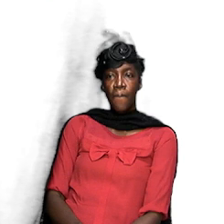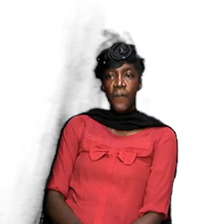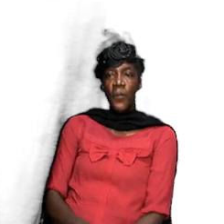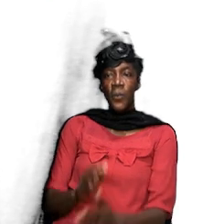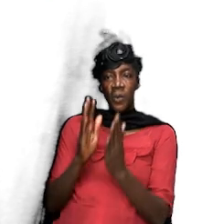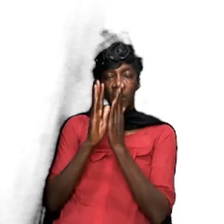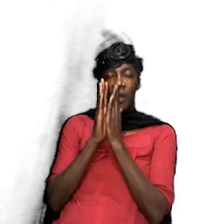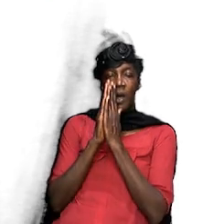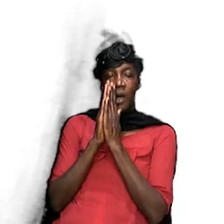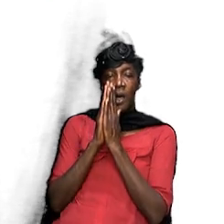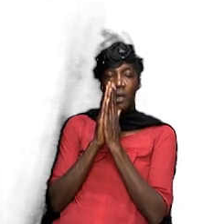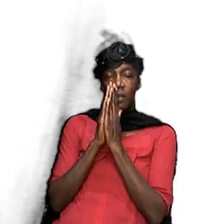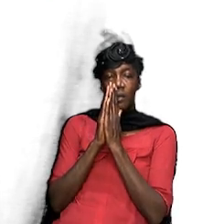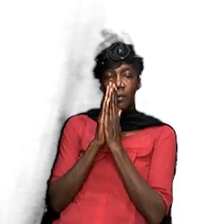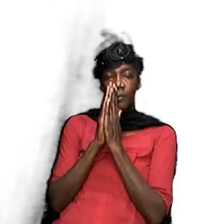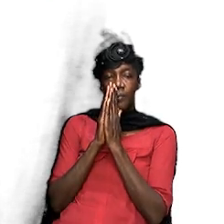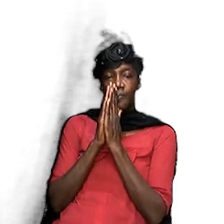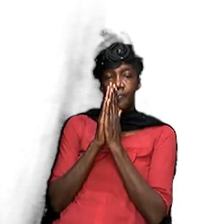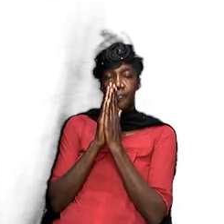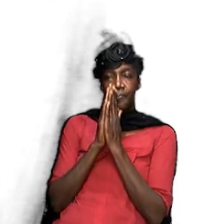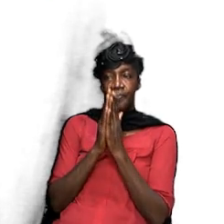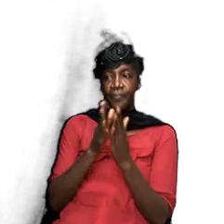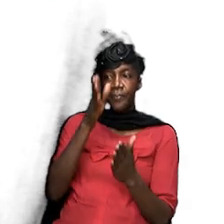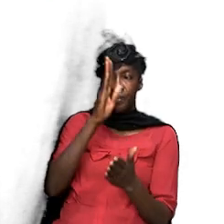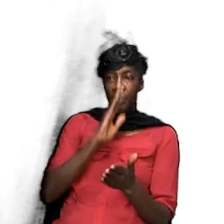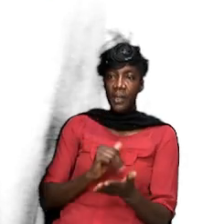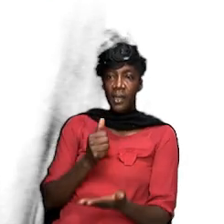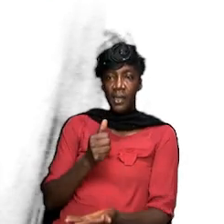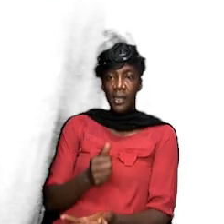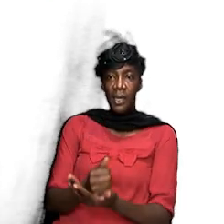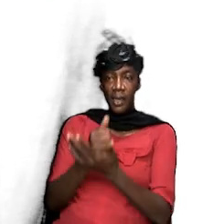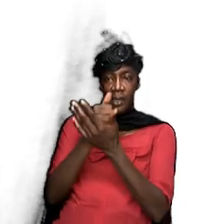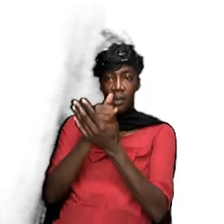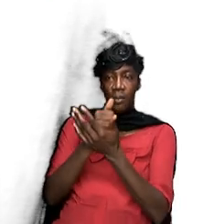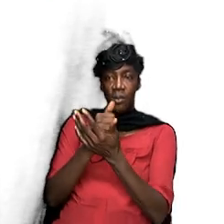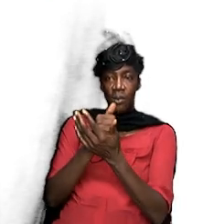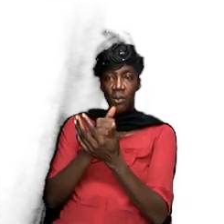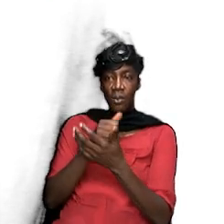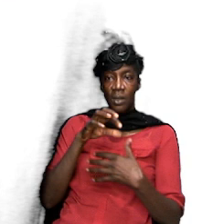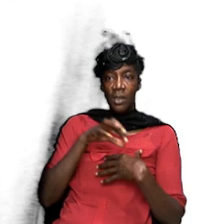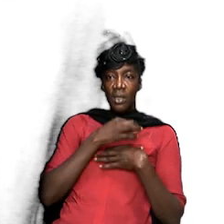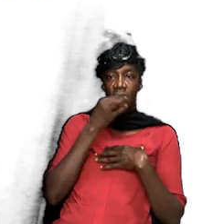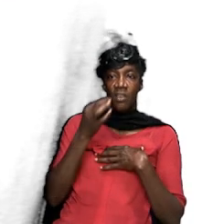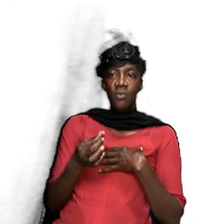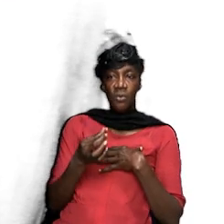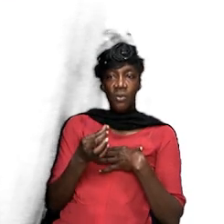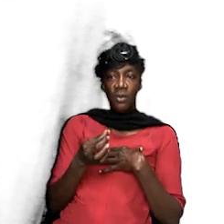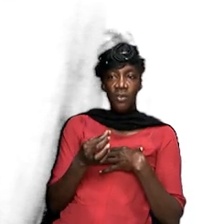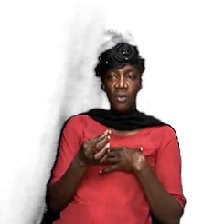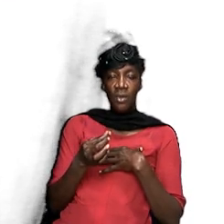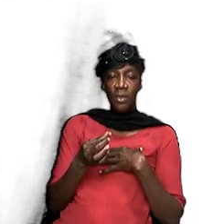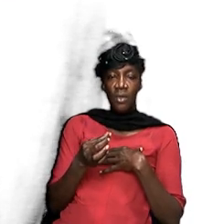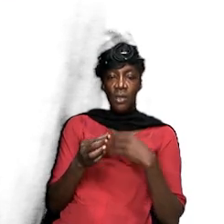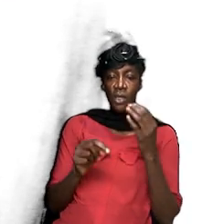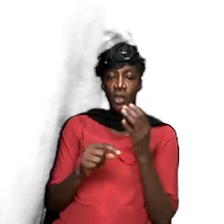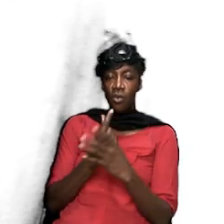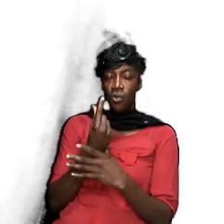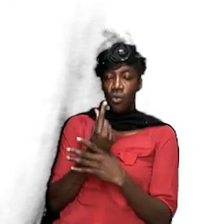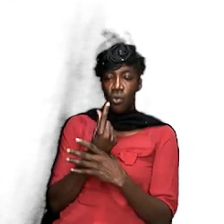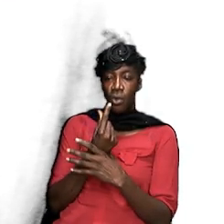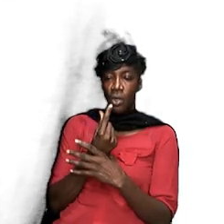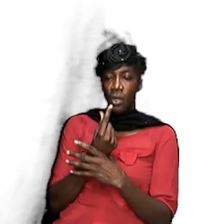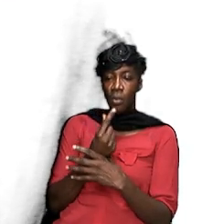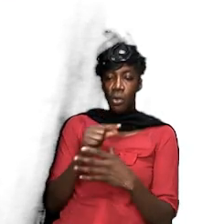Asking God's help for spiritual growth will help you become the type of mature